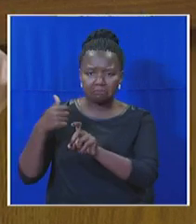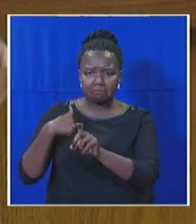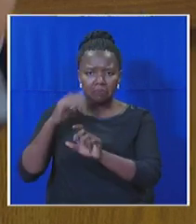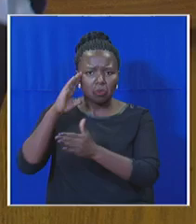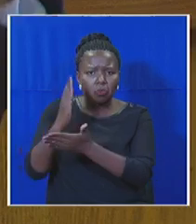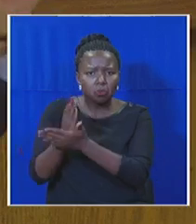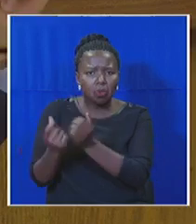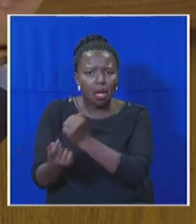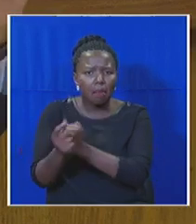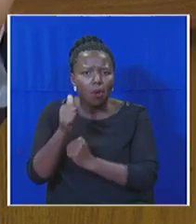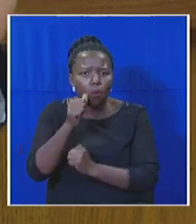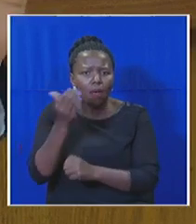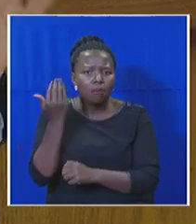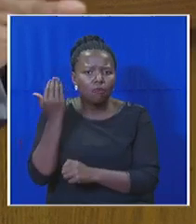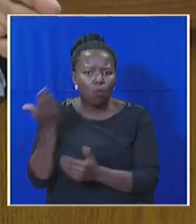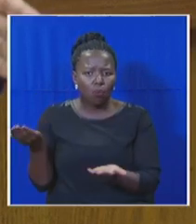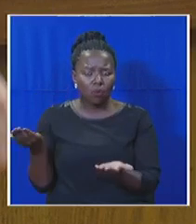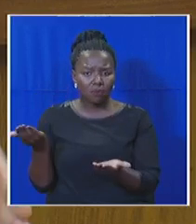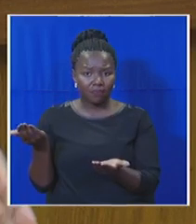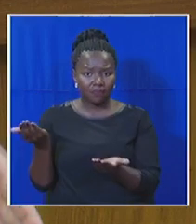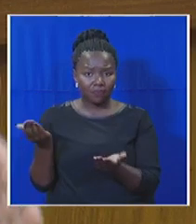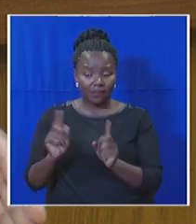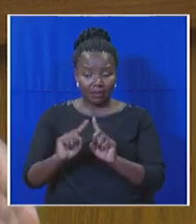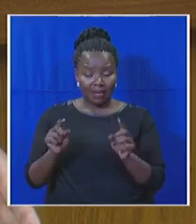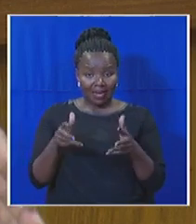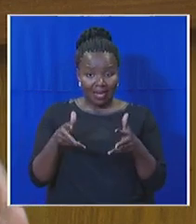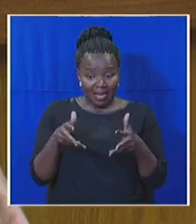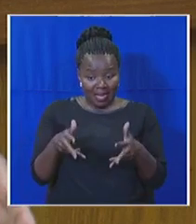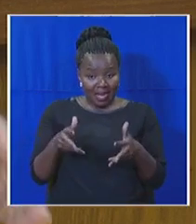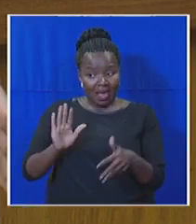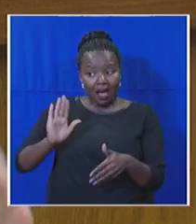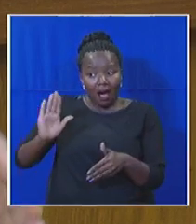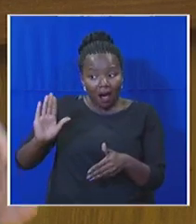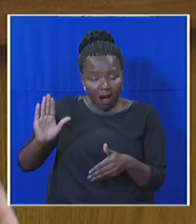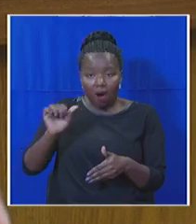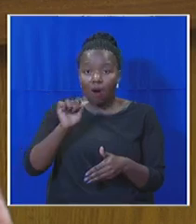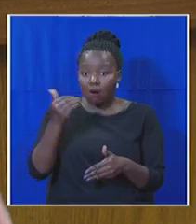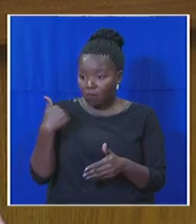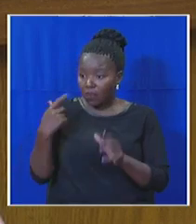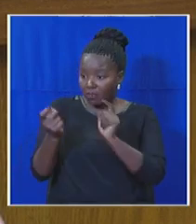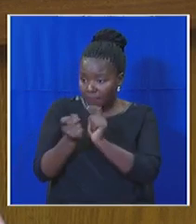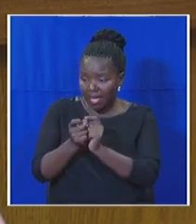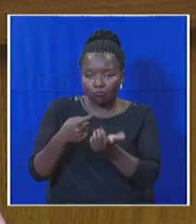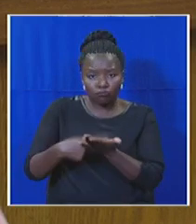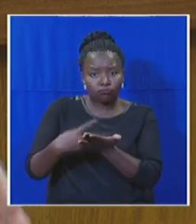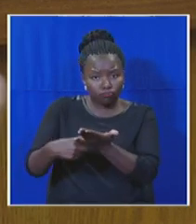was reading, when was it written? But this is what they were saying when they talked to the